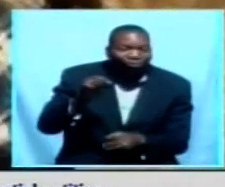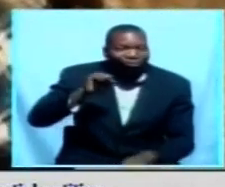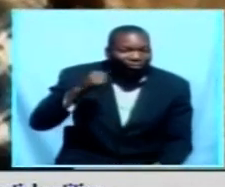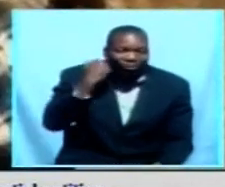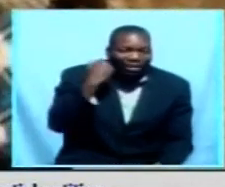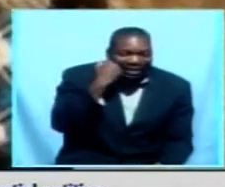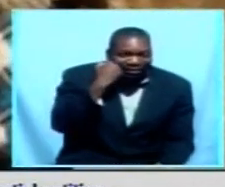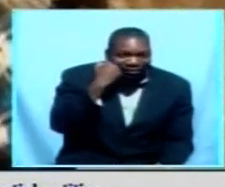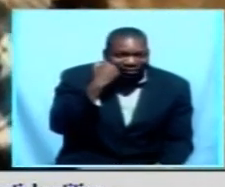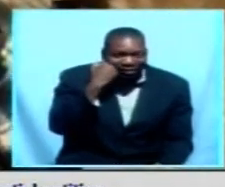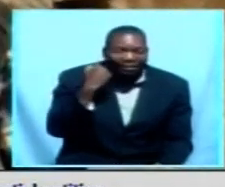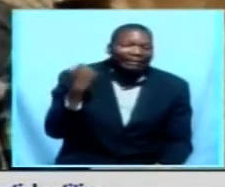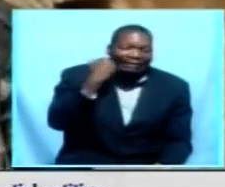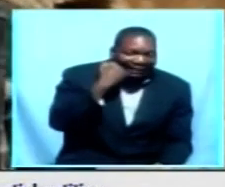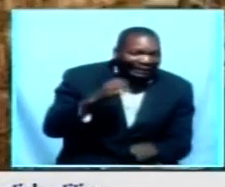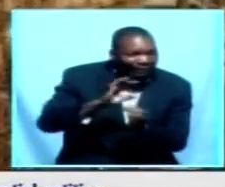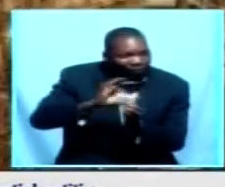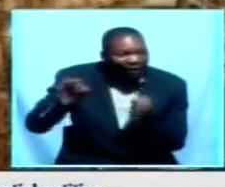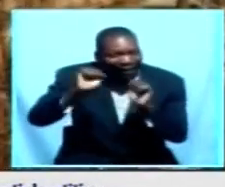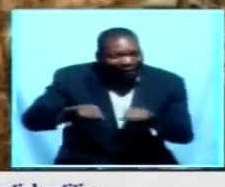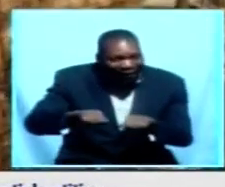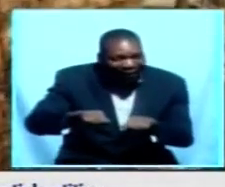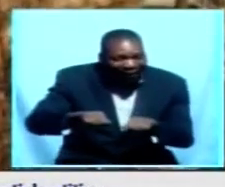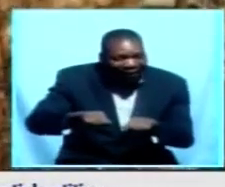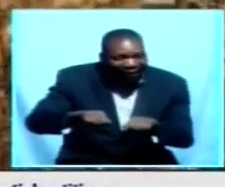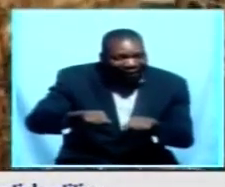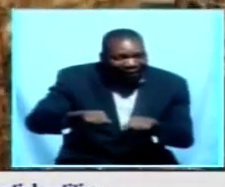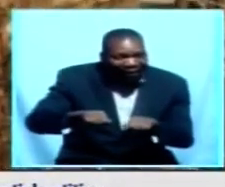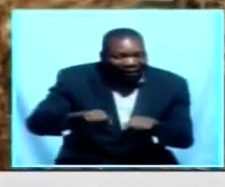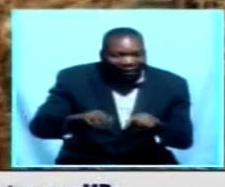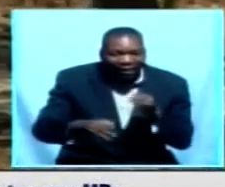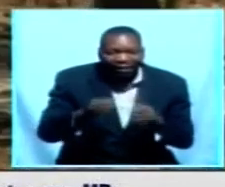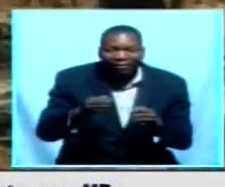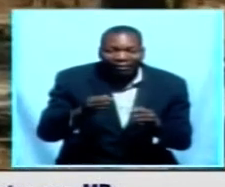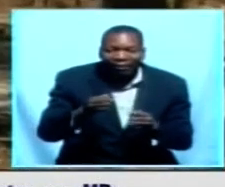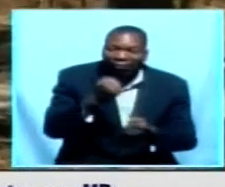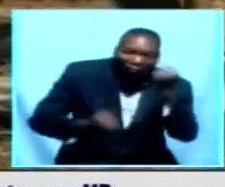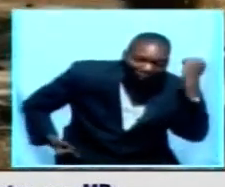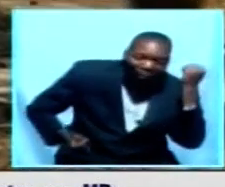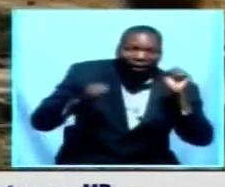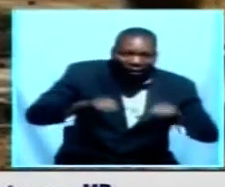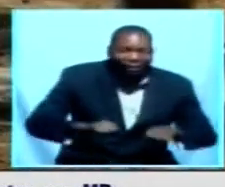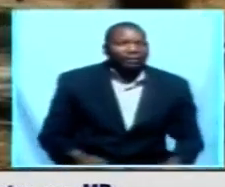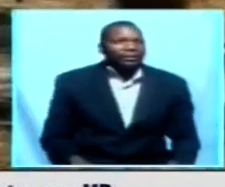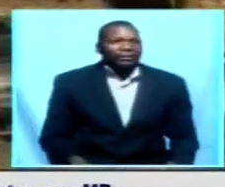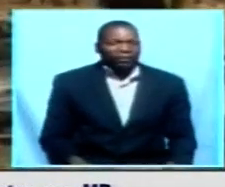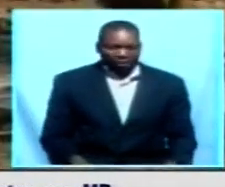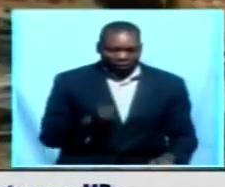umenyayo imwe mishokira. Songa timuni got na gota bya tamangani. Ine plani yanga this